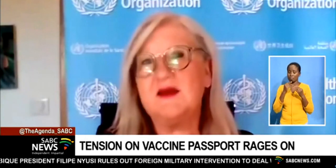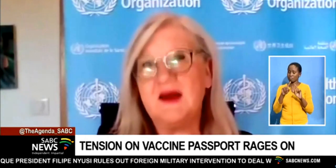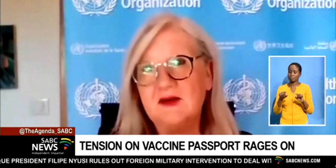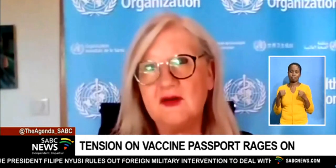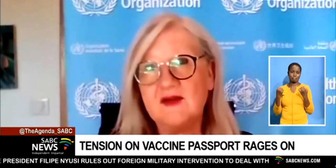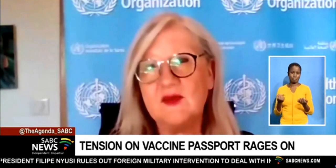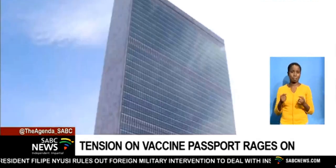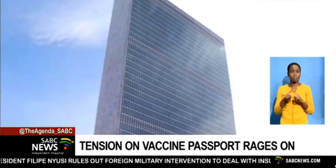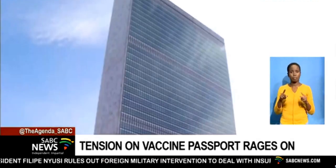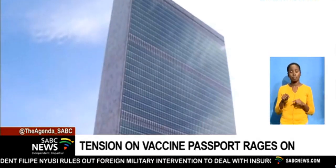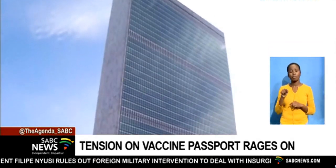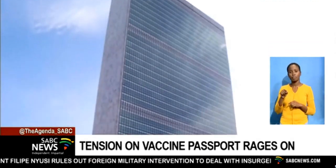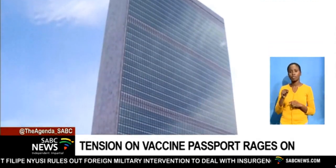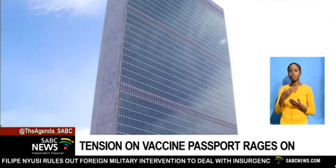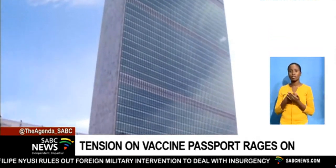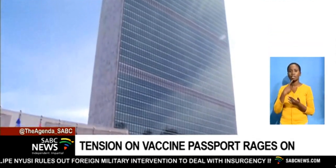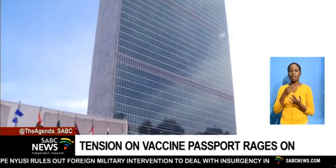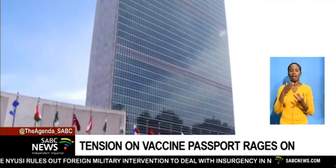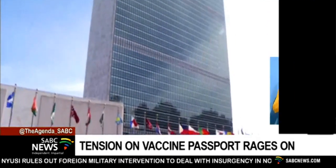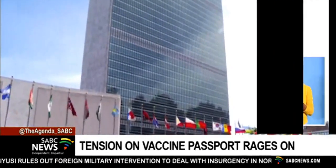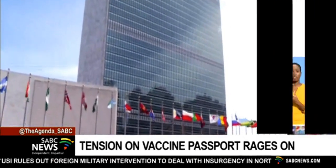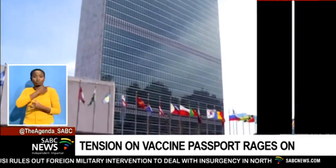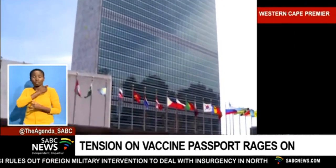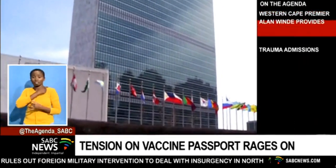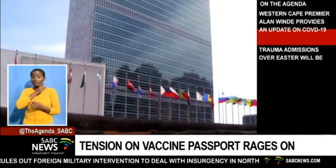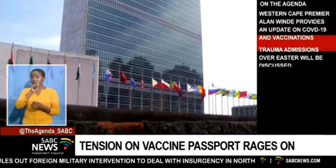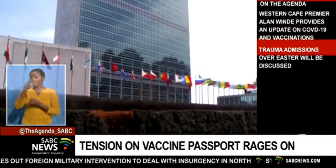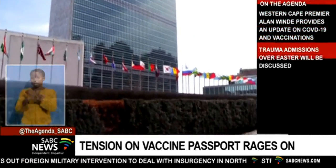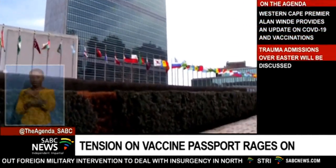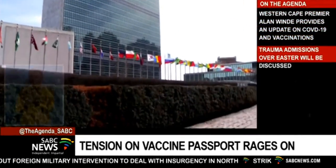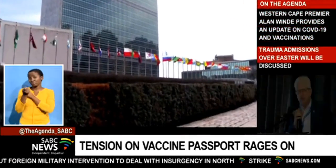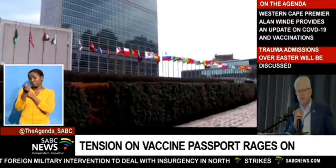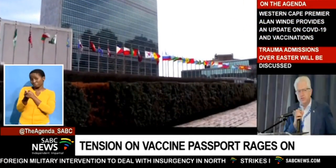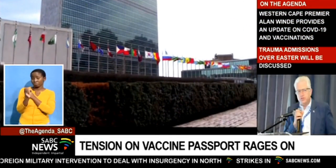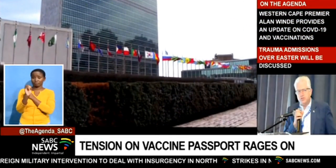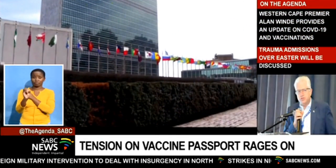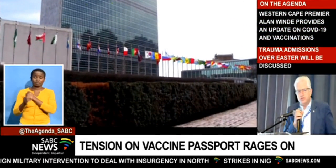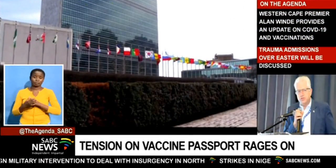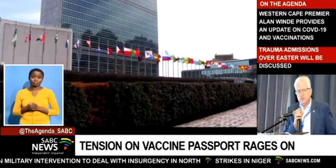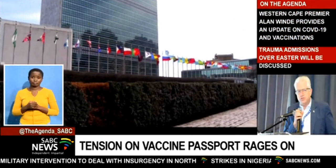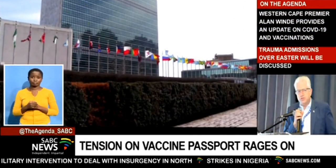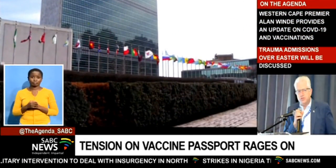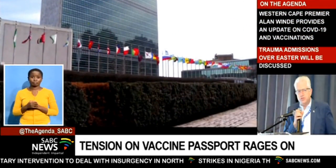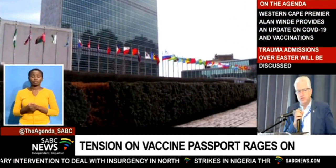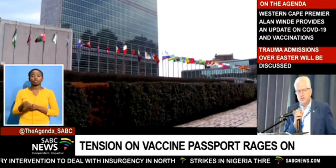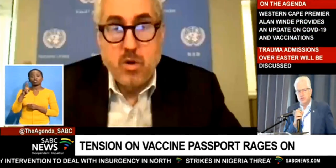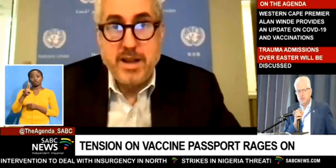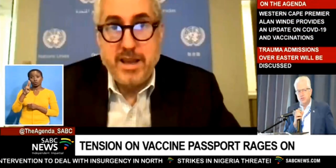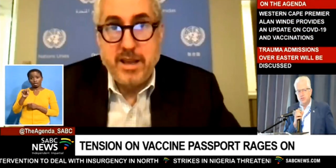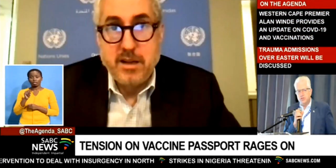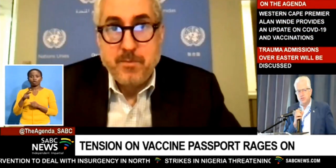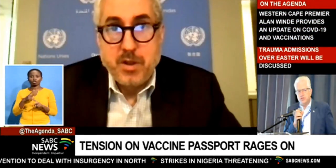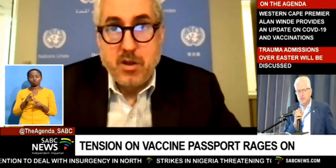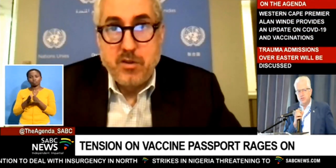vaccines in many countries. The United Nations also asked to weigh in. We're looking at COVID, on